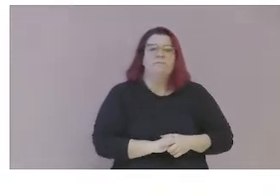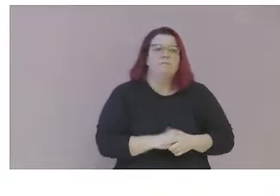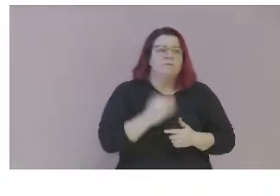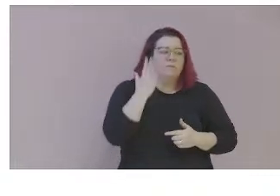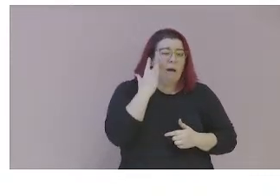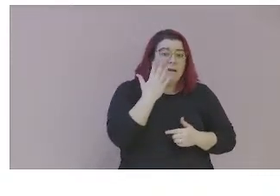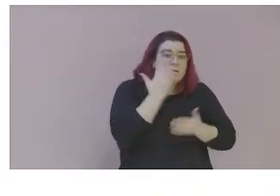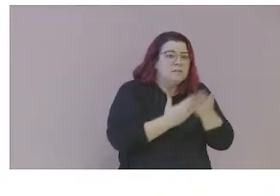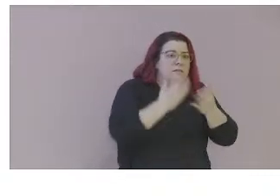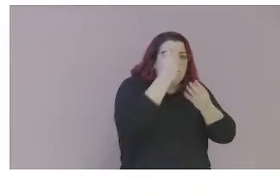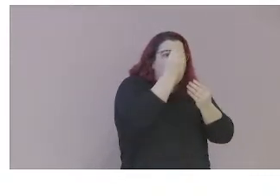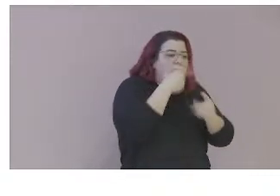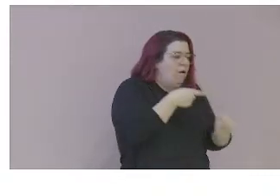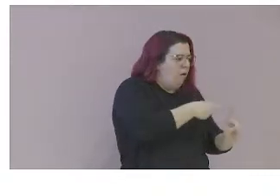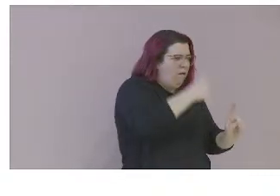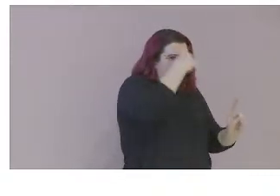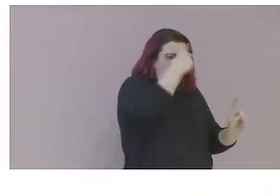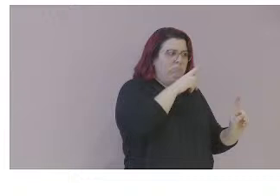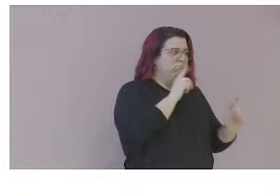archived were.